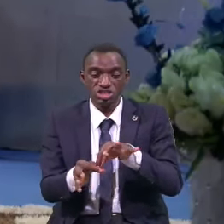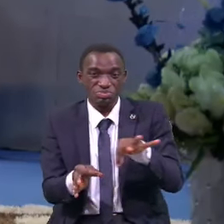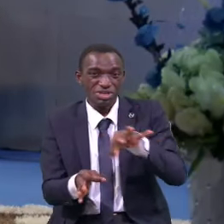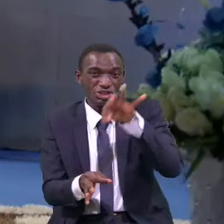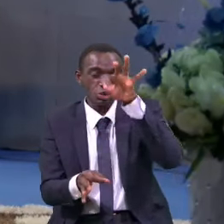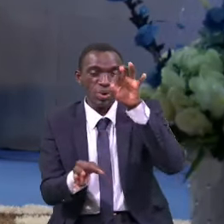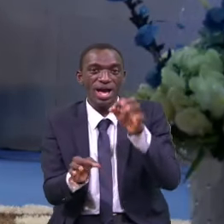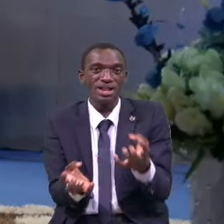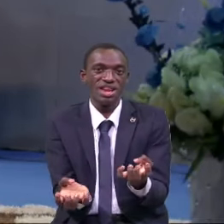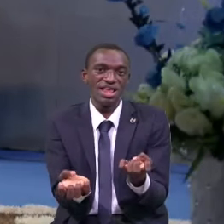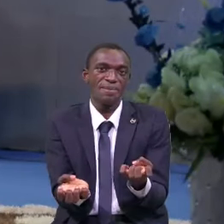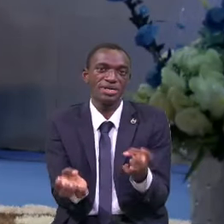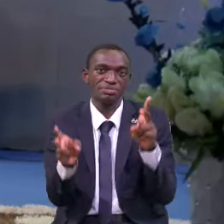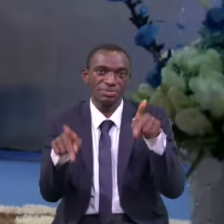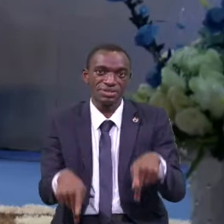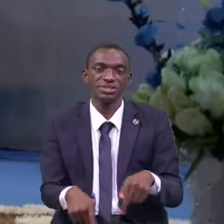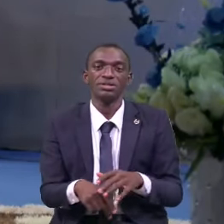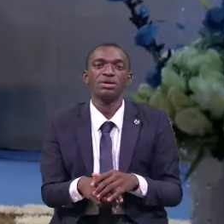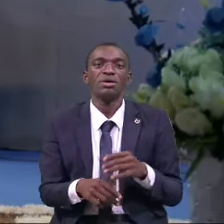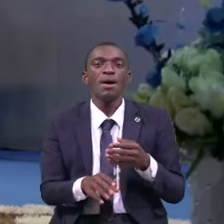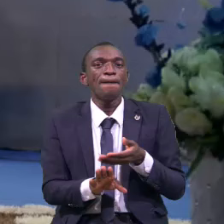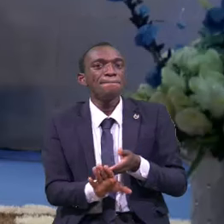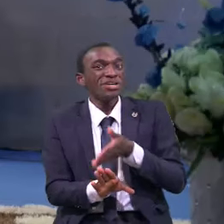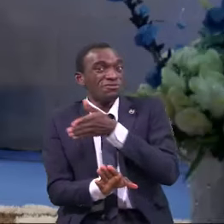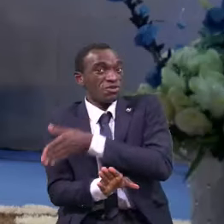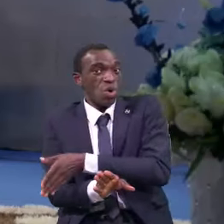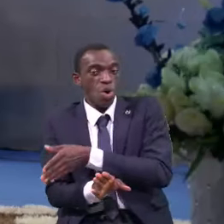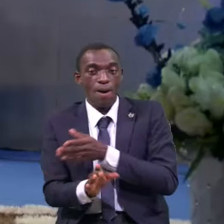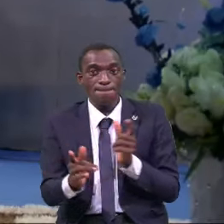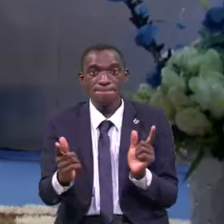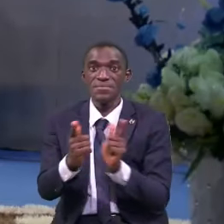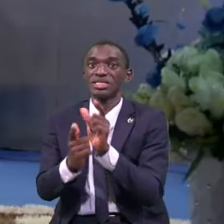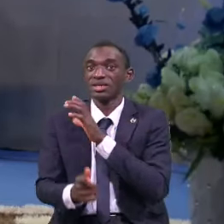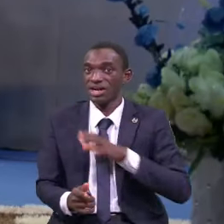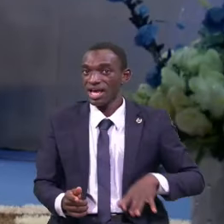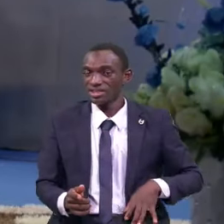Before we meet Christ, we are unqualified lepers.